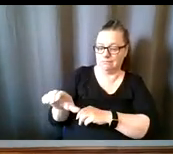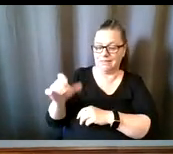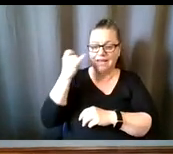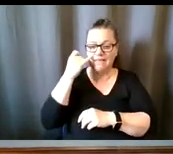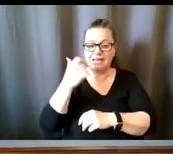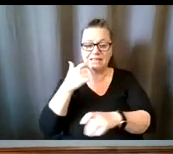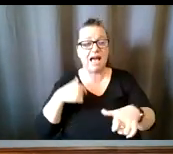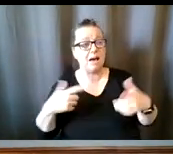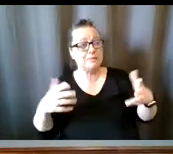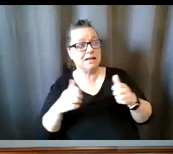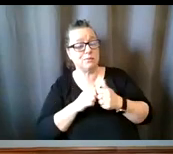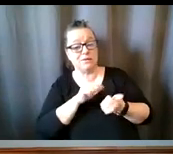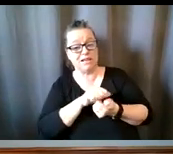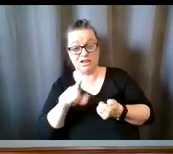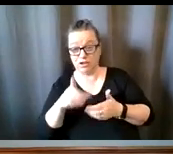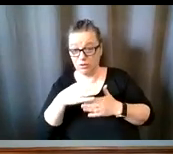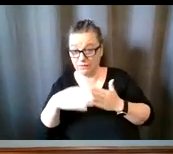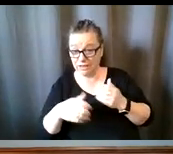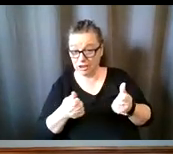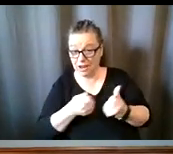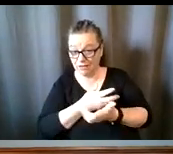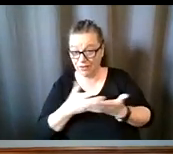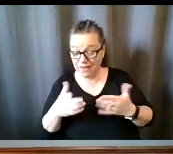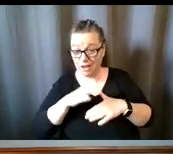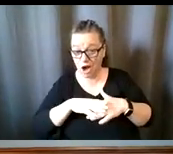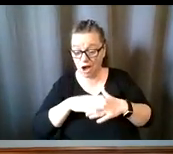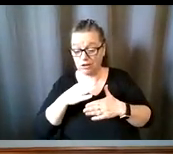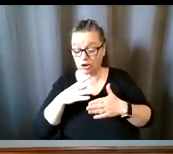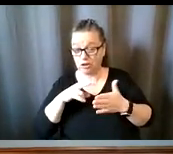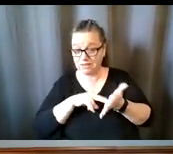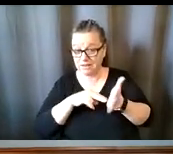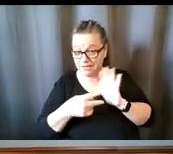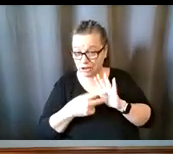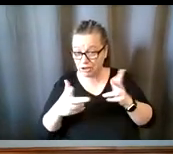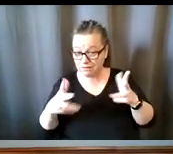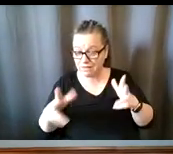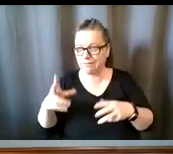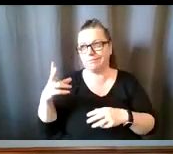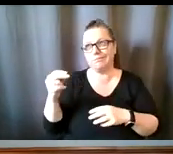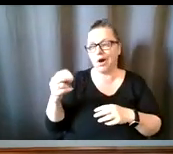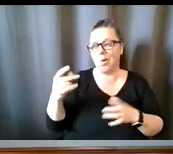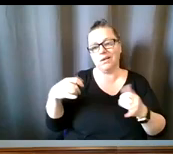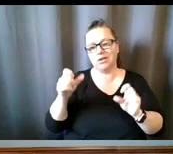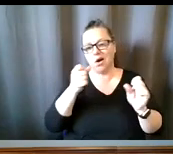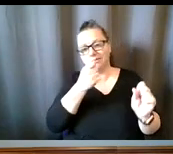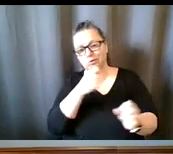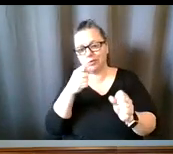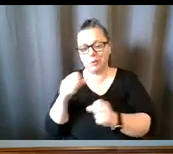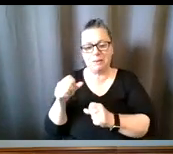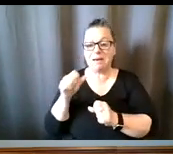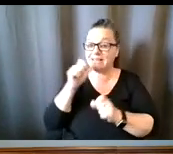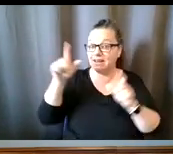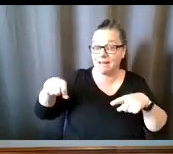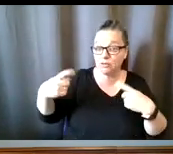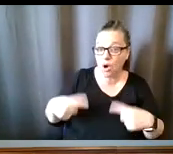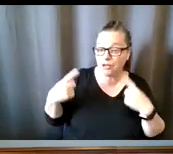hey, I'm done with the dishes, I say, did you finish everything on your definition of done? And they're like, no, I still have to sweep the floor. I didn't have to argue with them. They knew what needed to get done, and